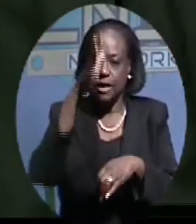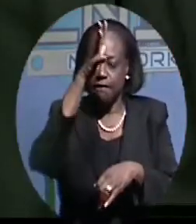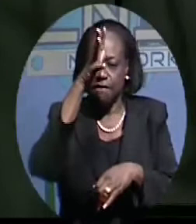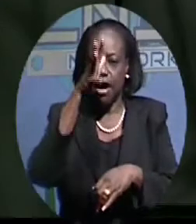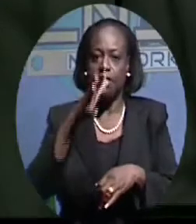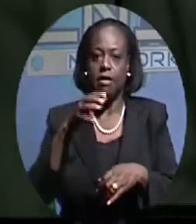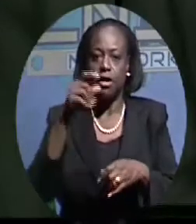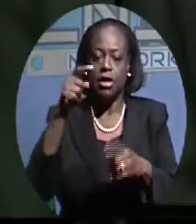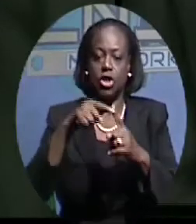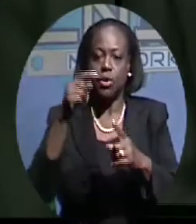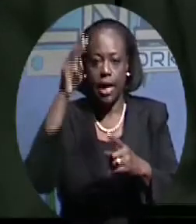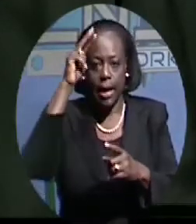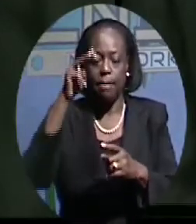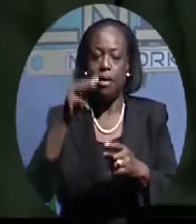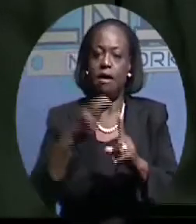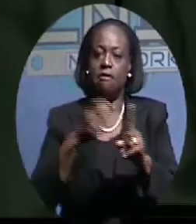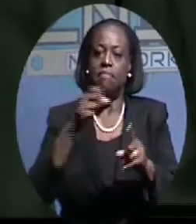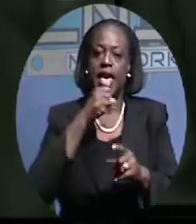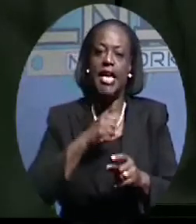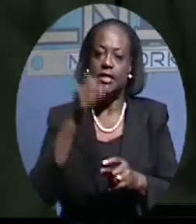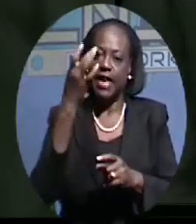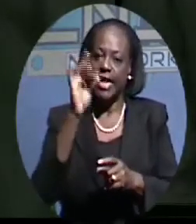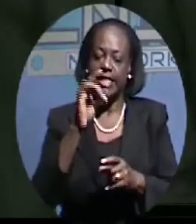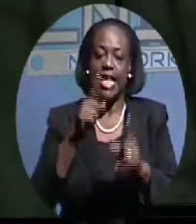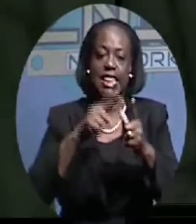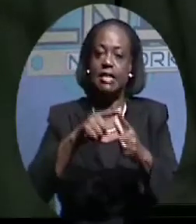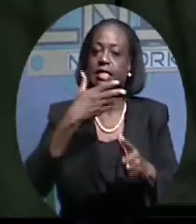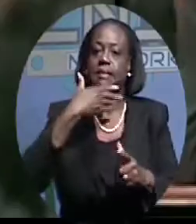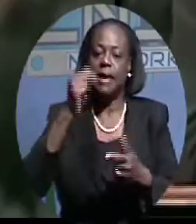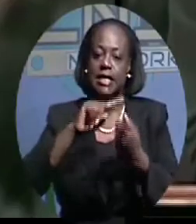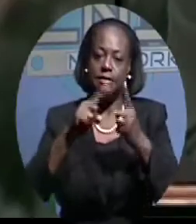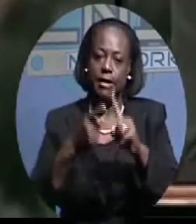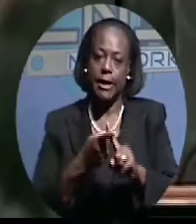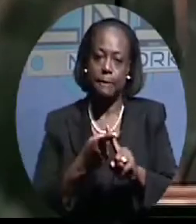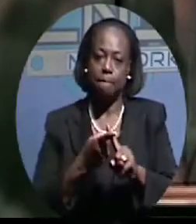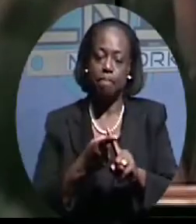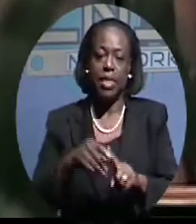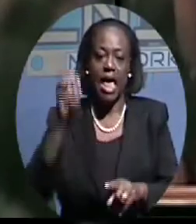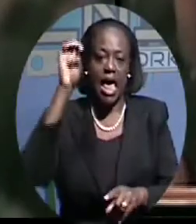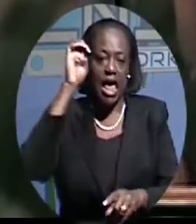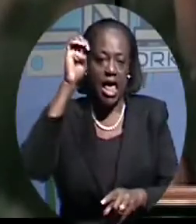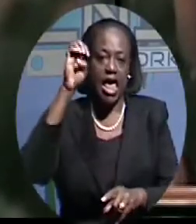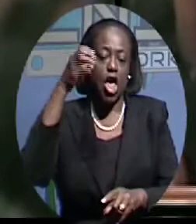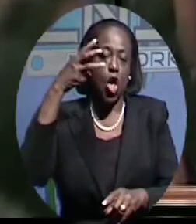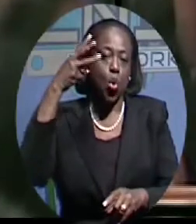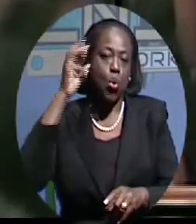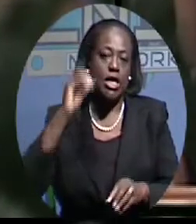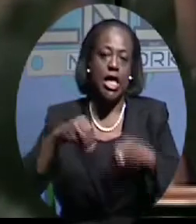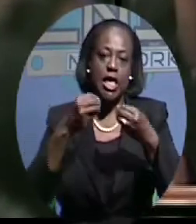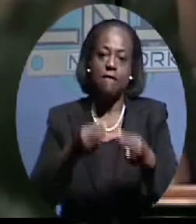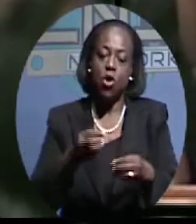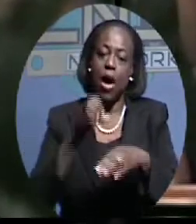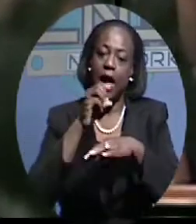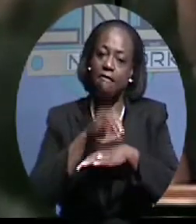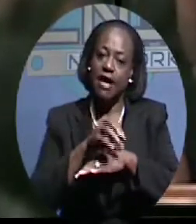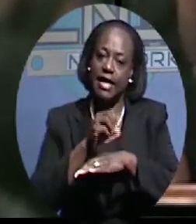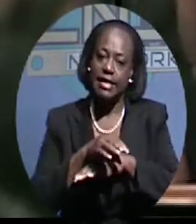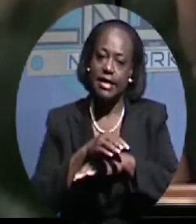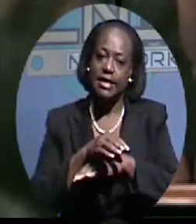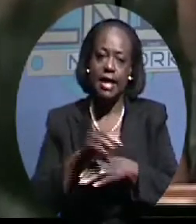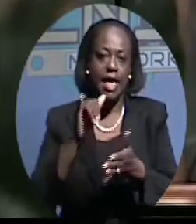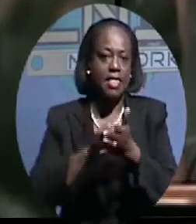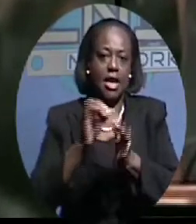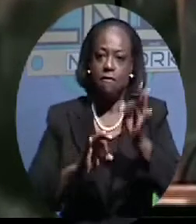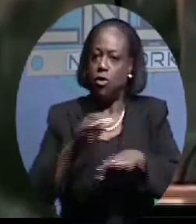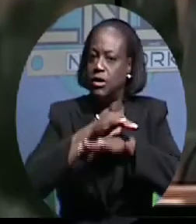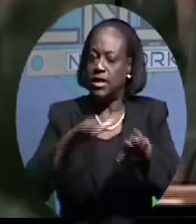age of 13 and then became his best friend. He would rest in your soul advice. And if you didn't